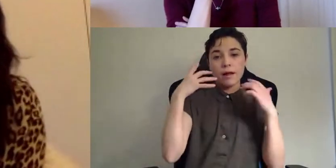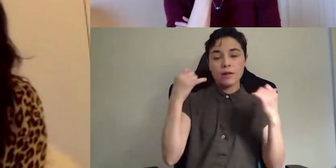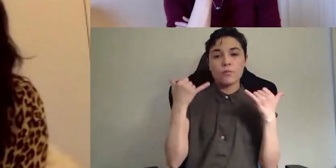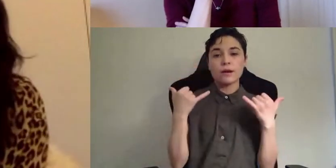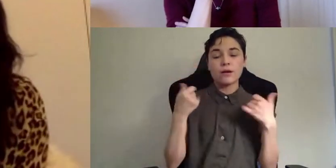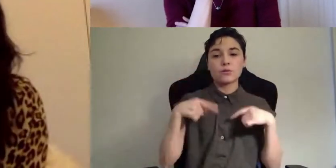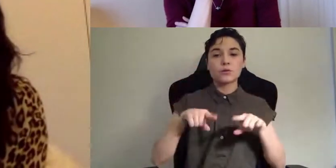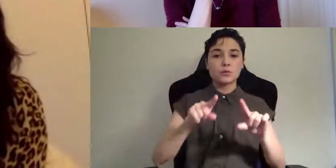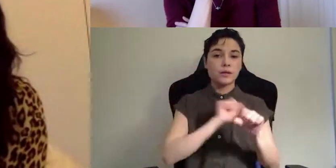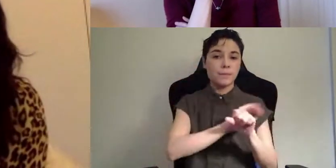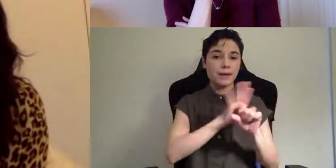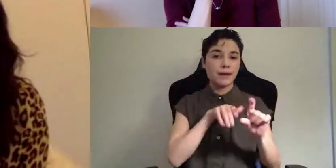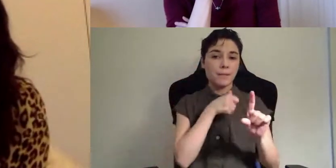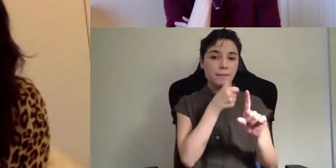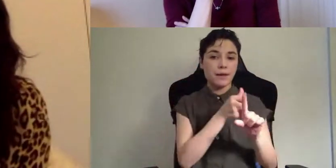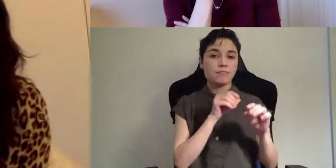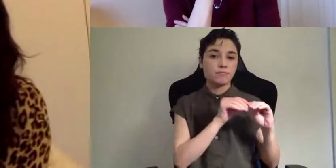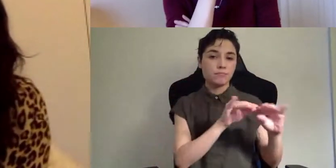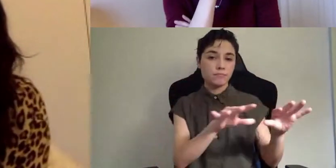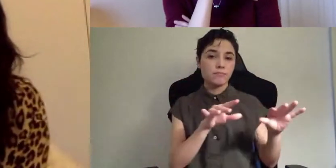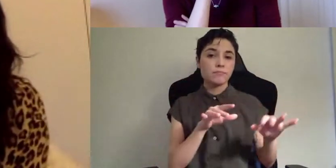Do you want to start or do you want me to start?